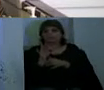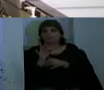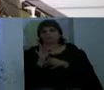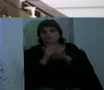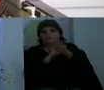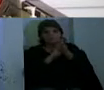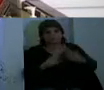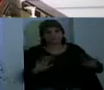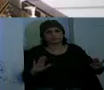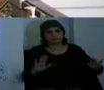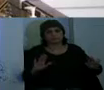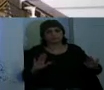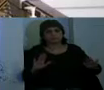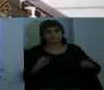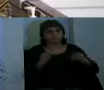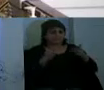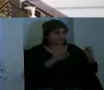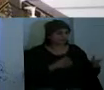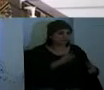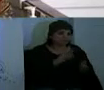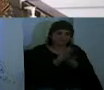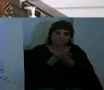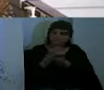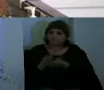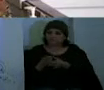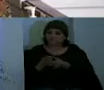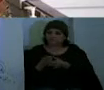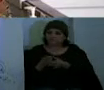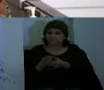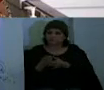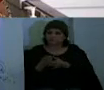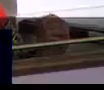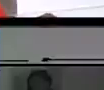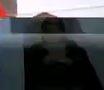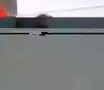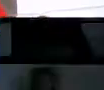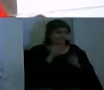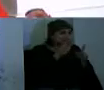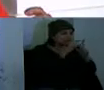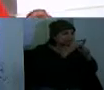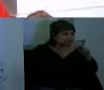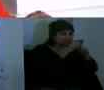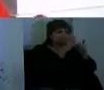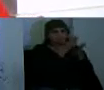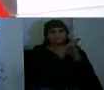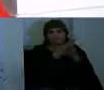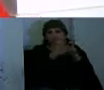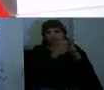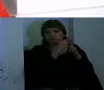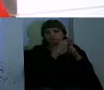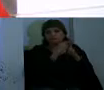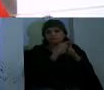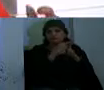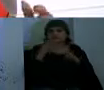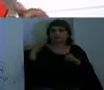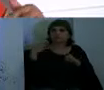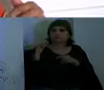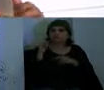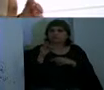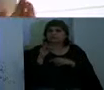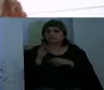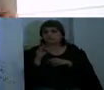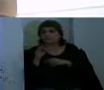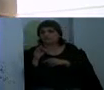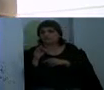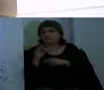glory. He's the way, the truth, and the life. He's the Word. He's the chiefest of 10,000. The one who